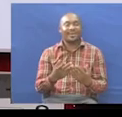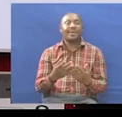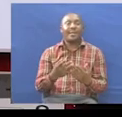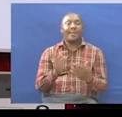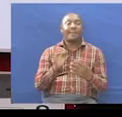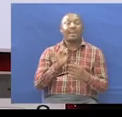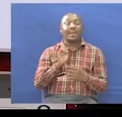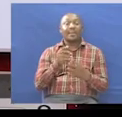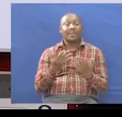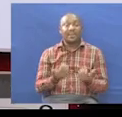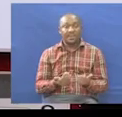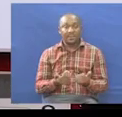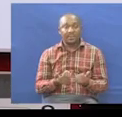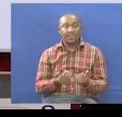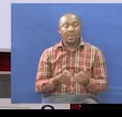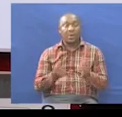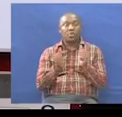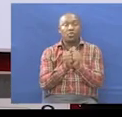It is